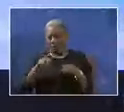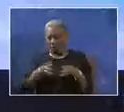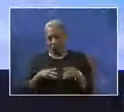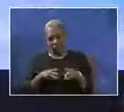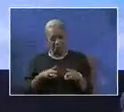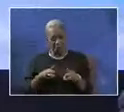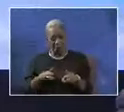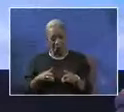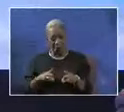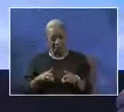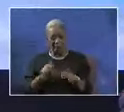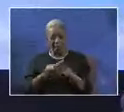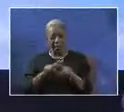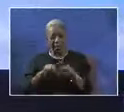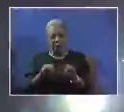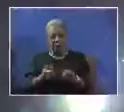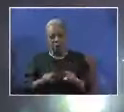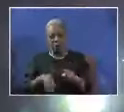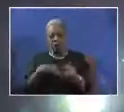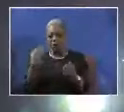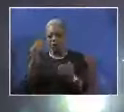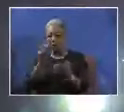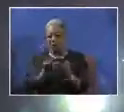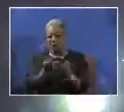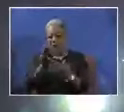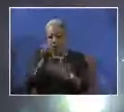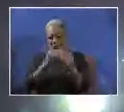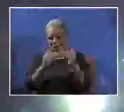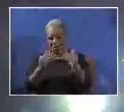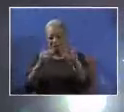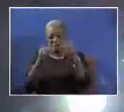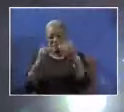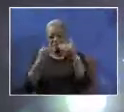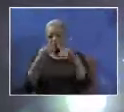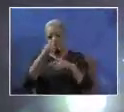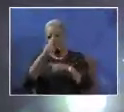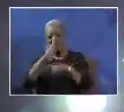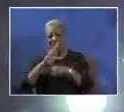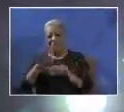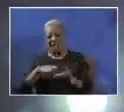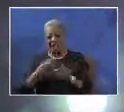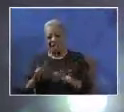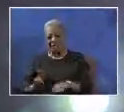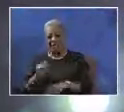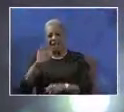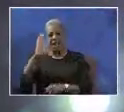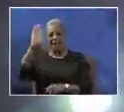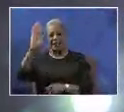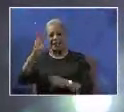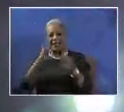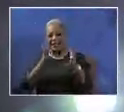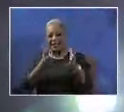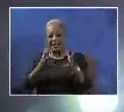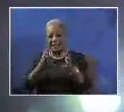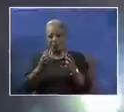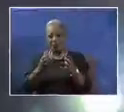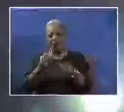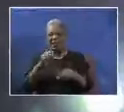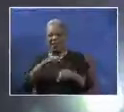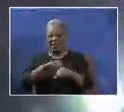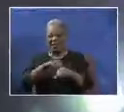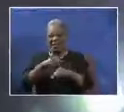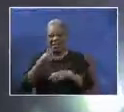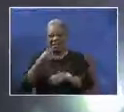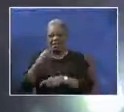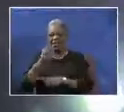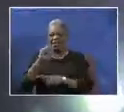will. So listen, you come on right now. It's time to say yes to the Lord. We've got I think this